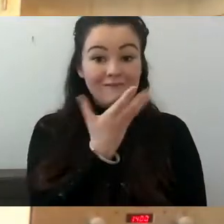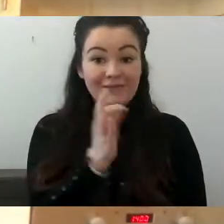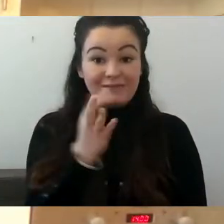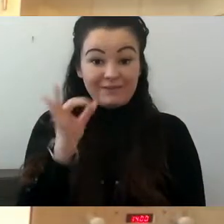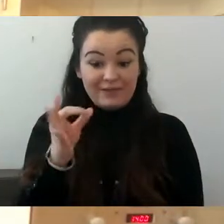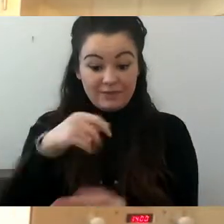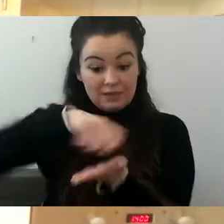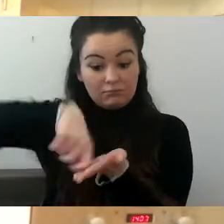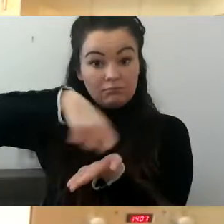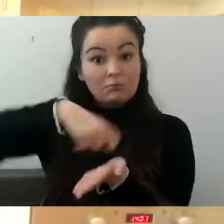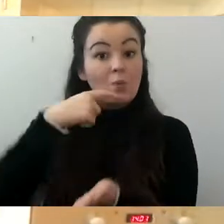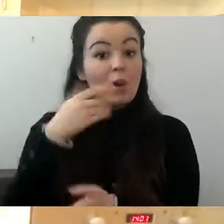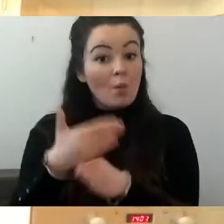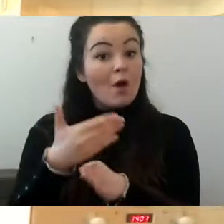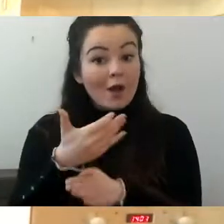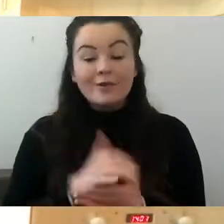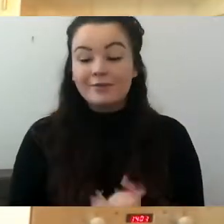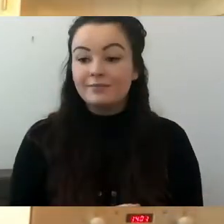of water and flour.